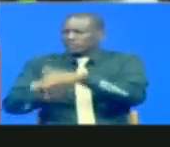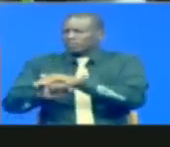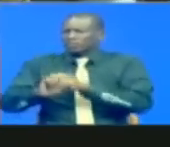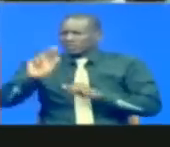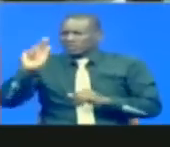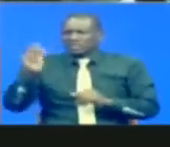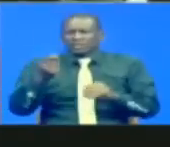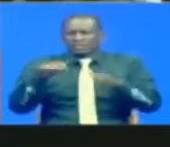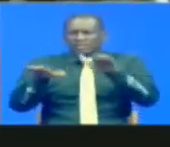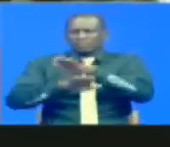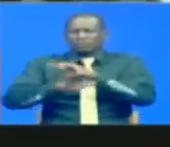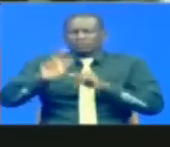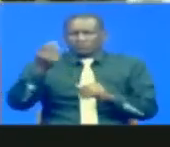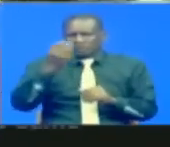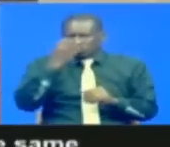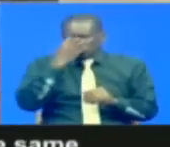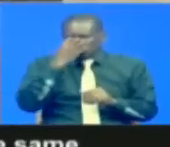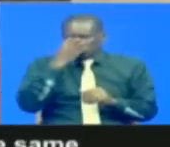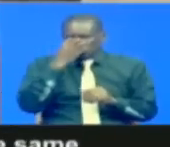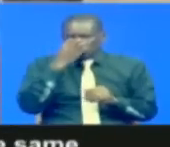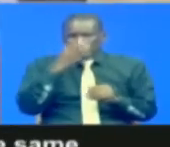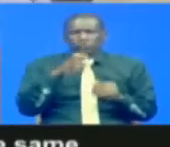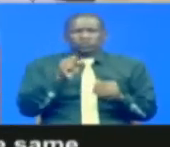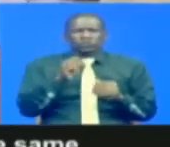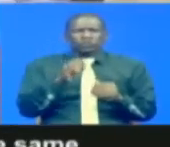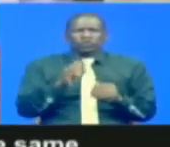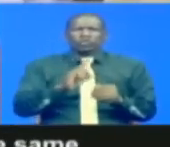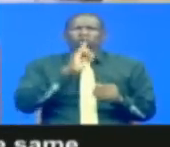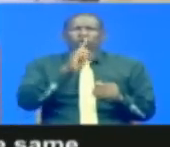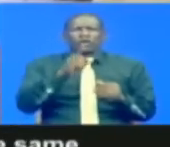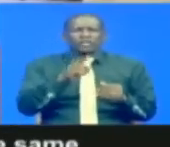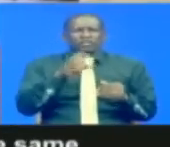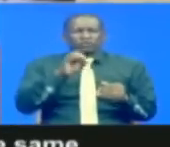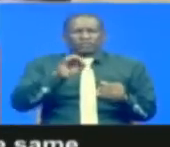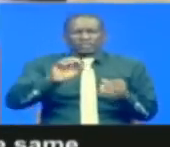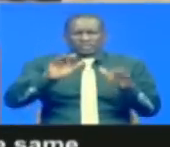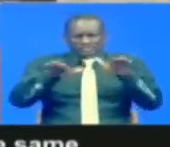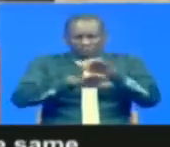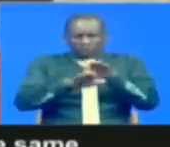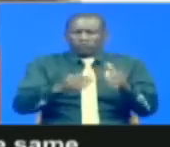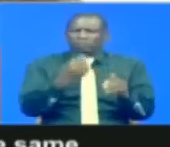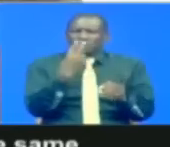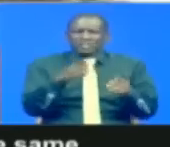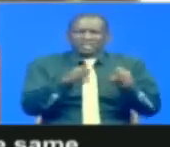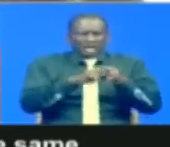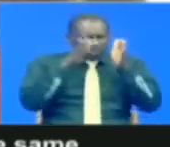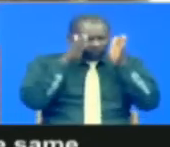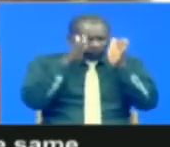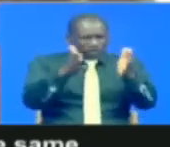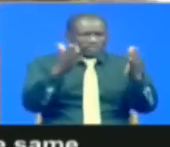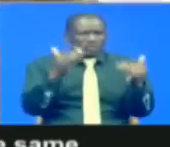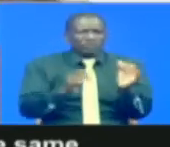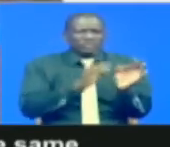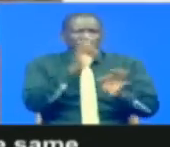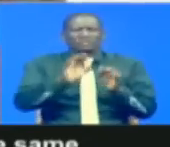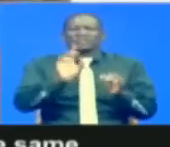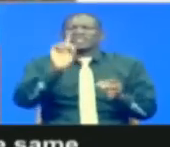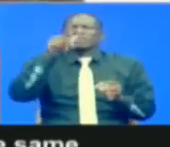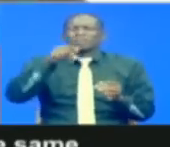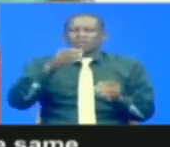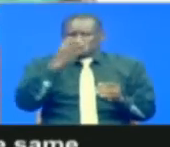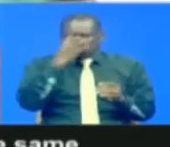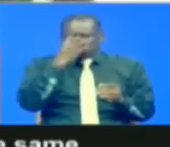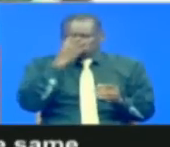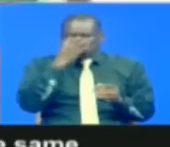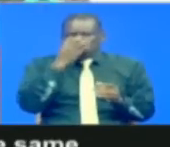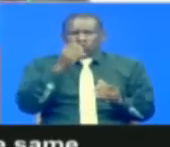the order on the operations of his deputy are yet to be seen, as focus is trained on whether DP Ruto will